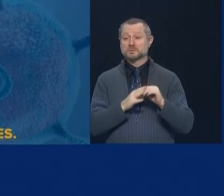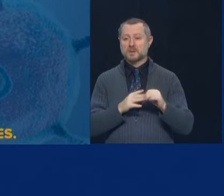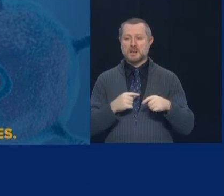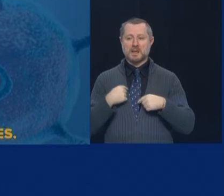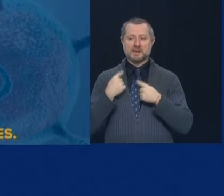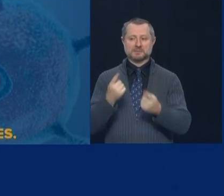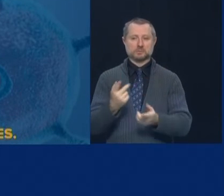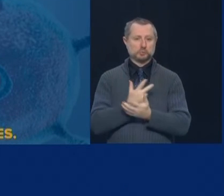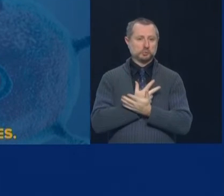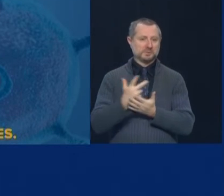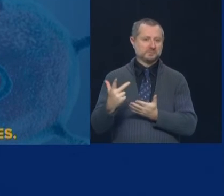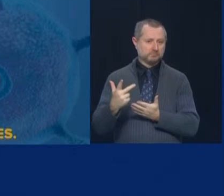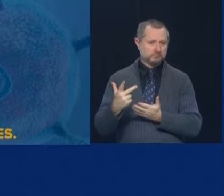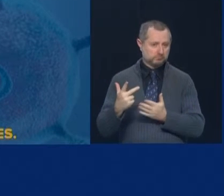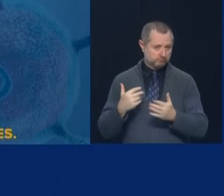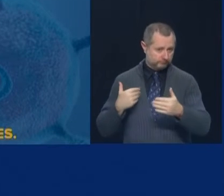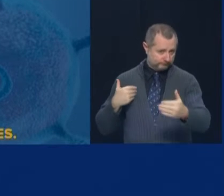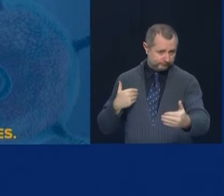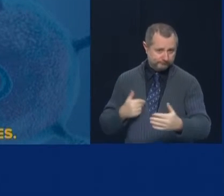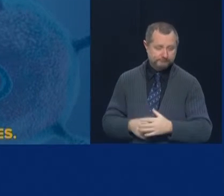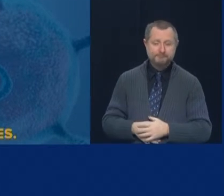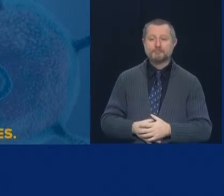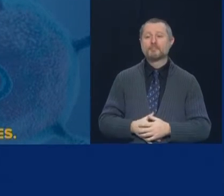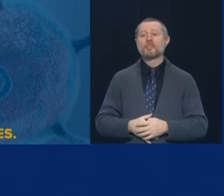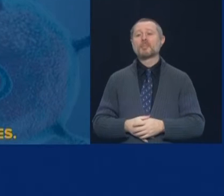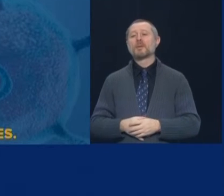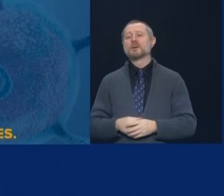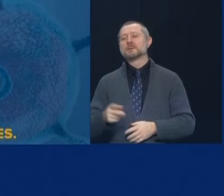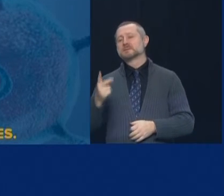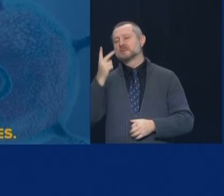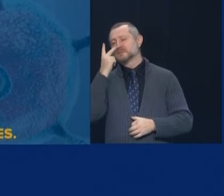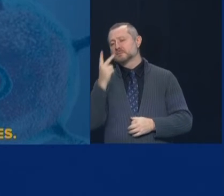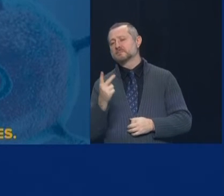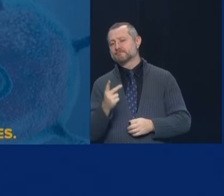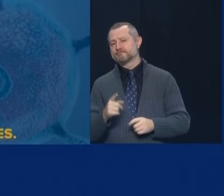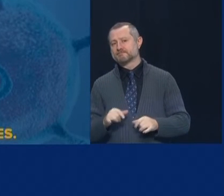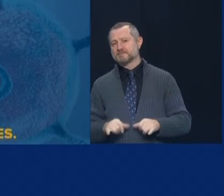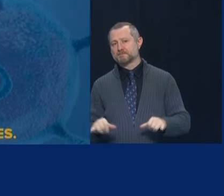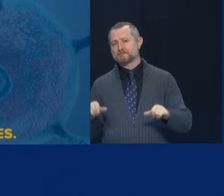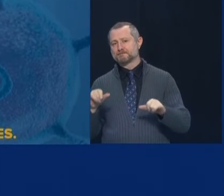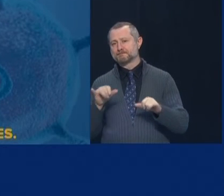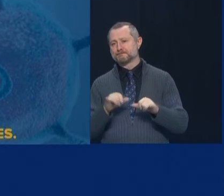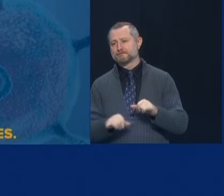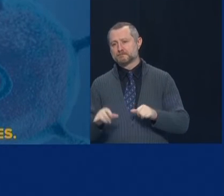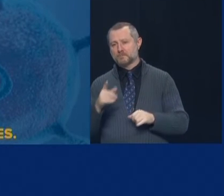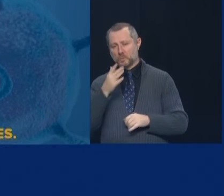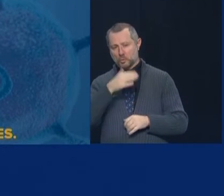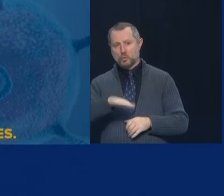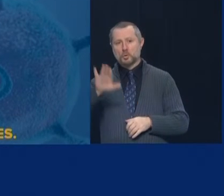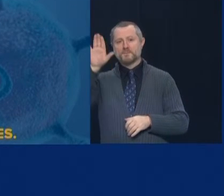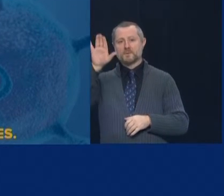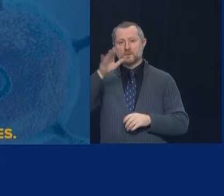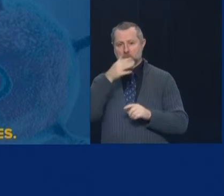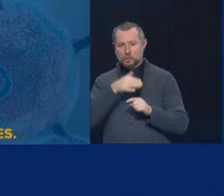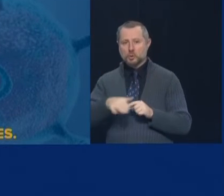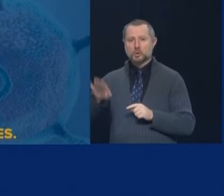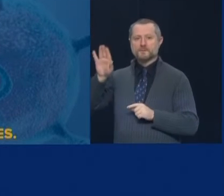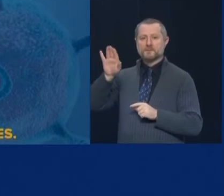weeks. And you see the same basic curve on every region of the